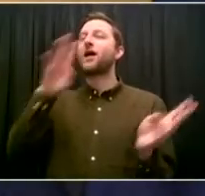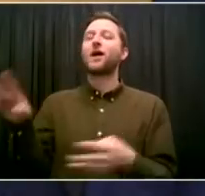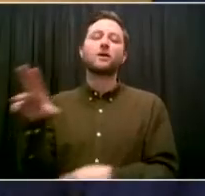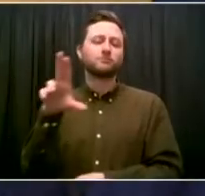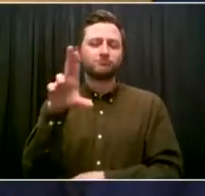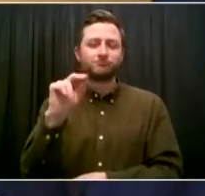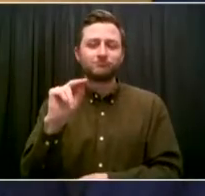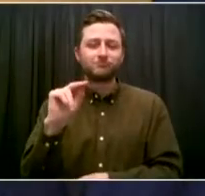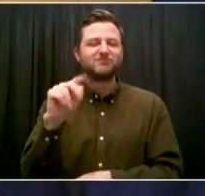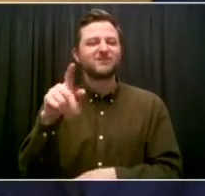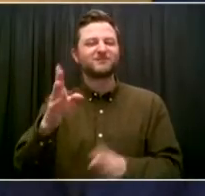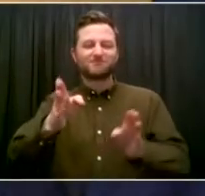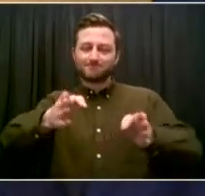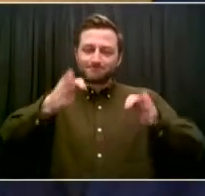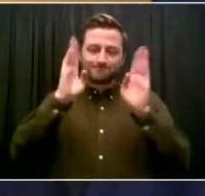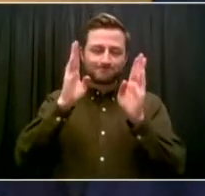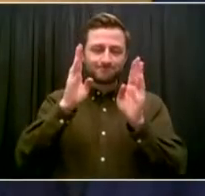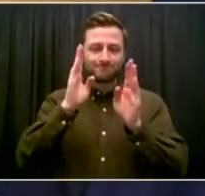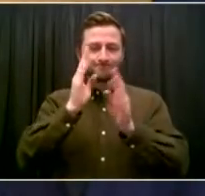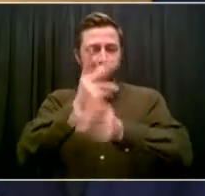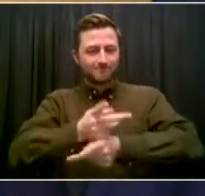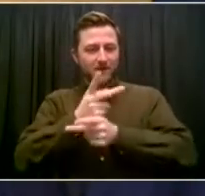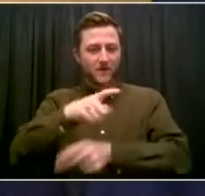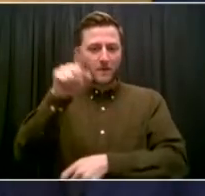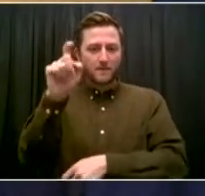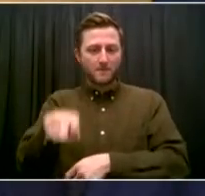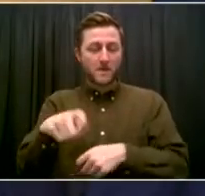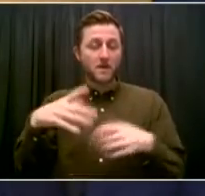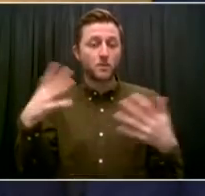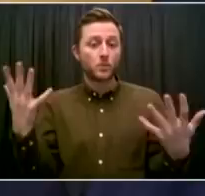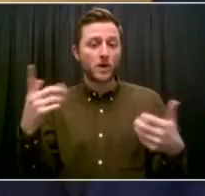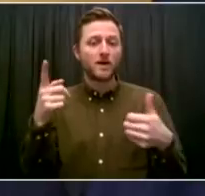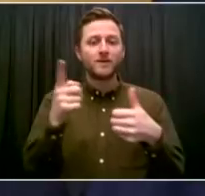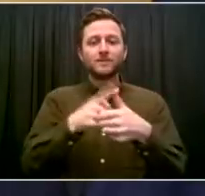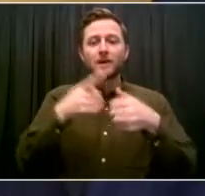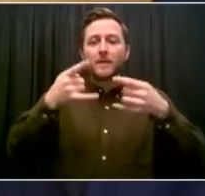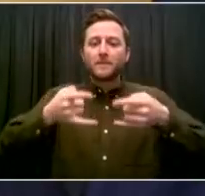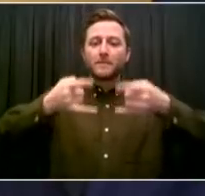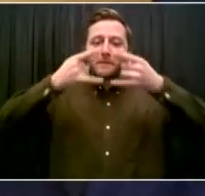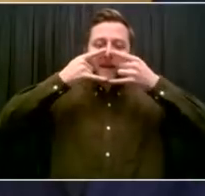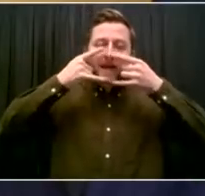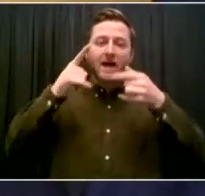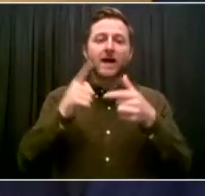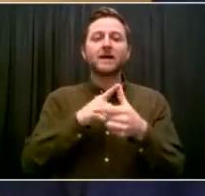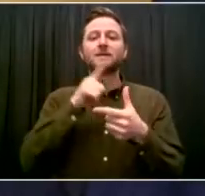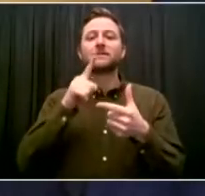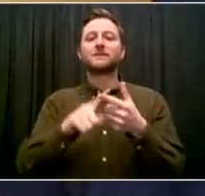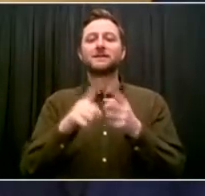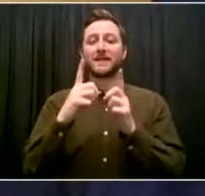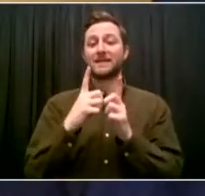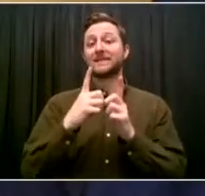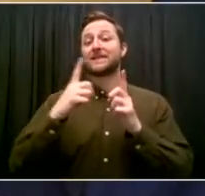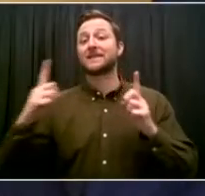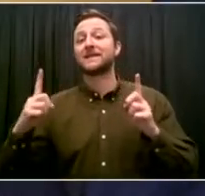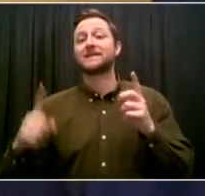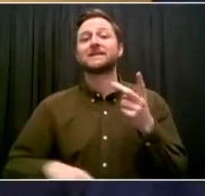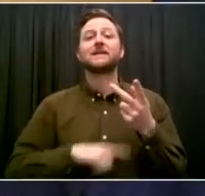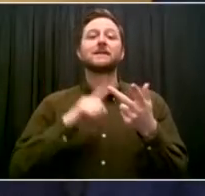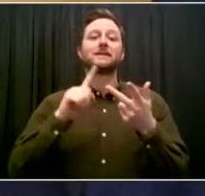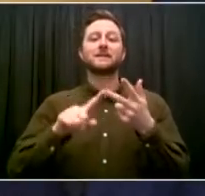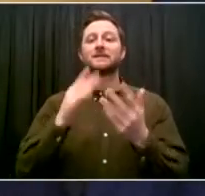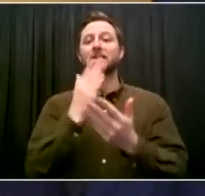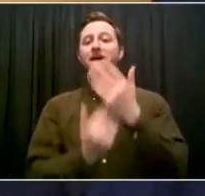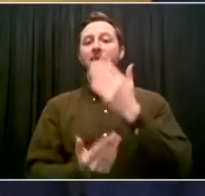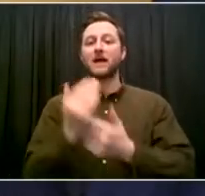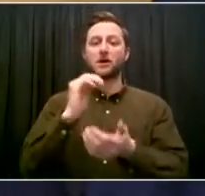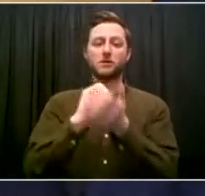mask, social distancing, washing our hands, avoiding crowded spaces without ensuring those